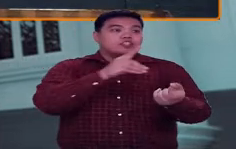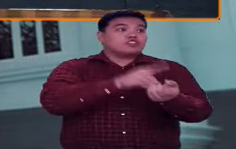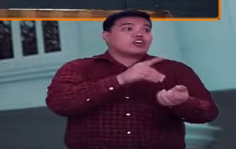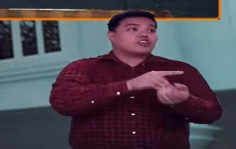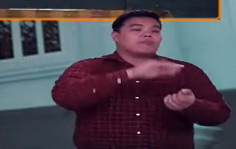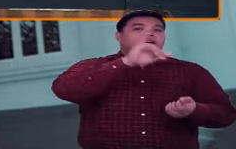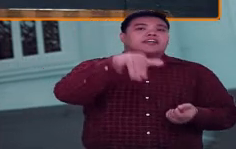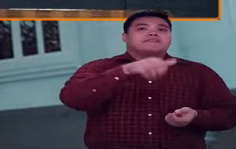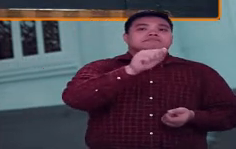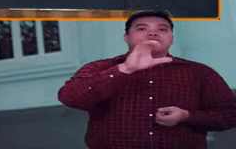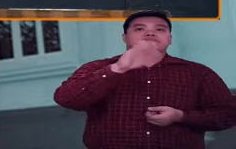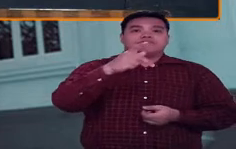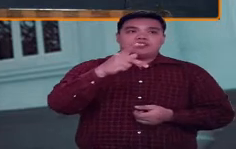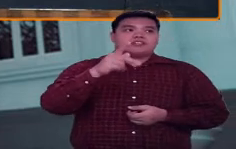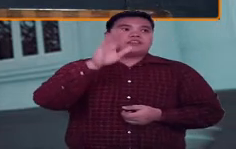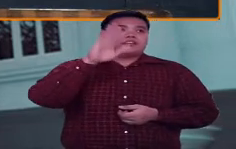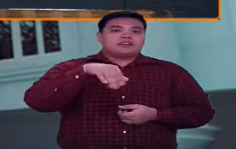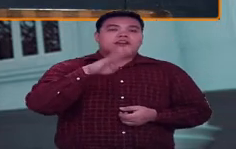Jack Baskin.